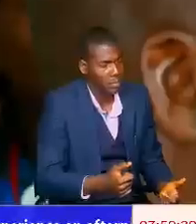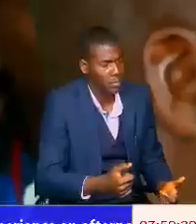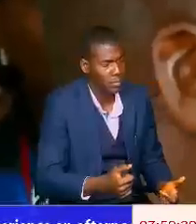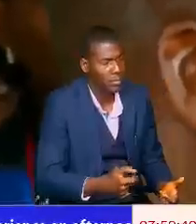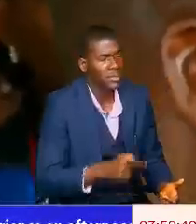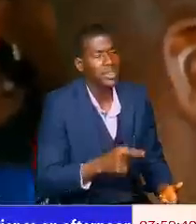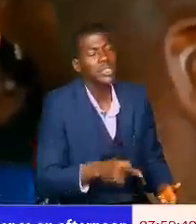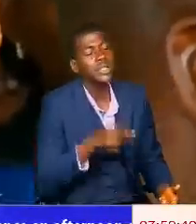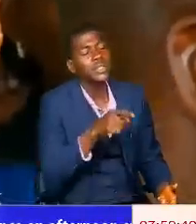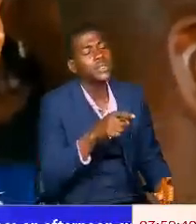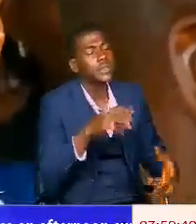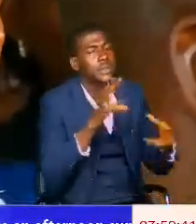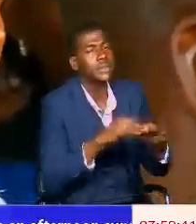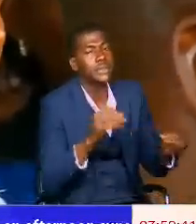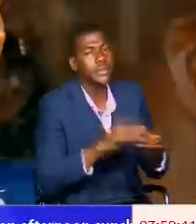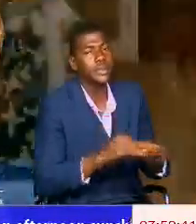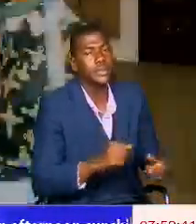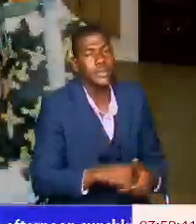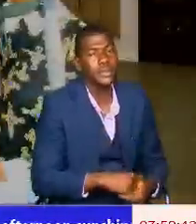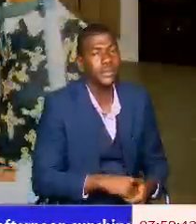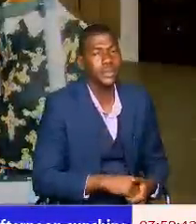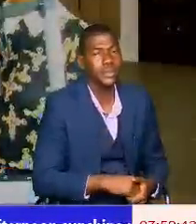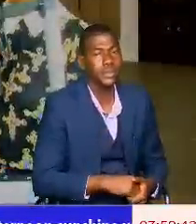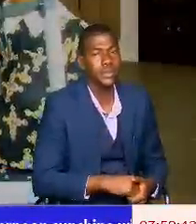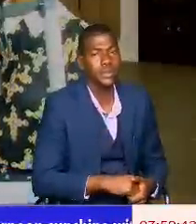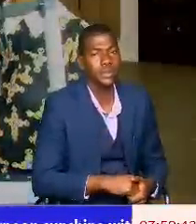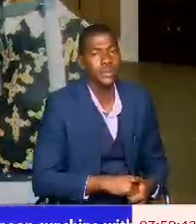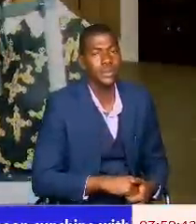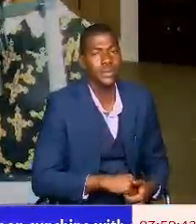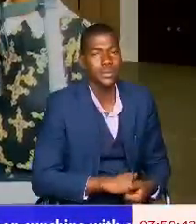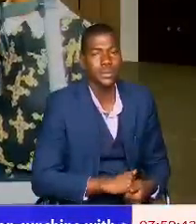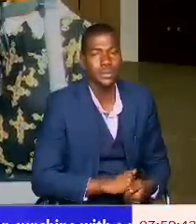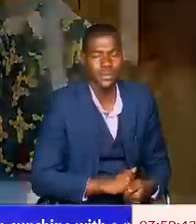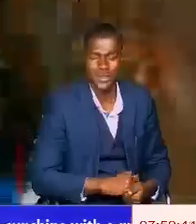they are throwing it open. If you don't find word for English, you use pidgin now.